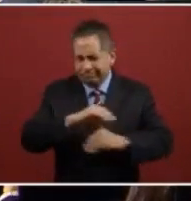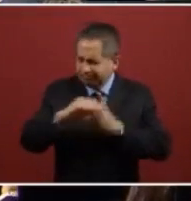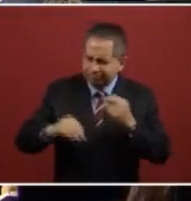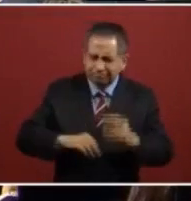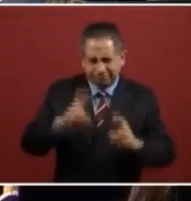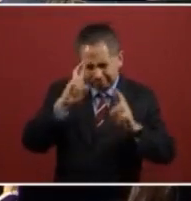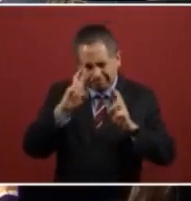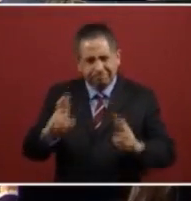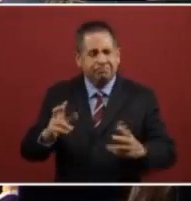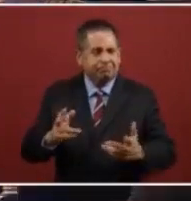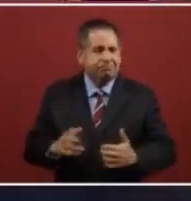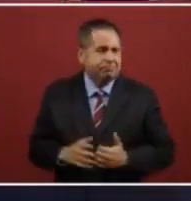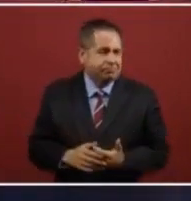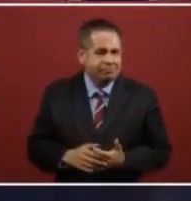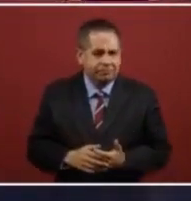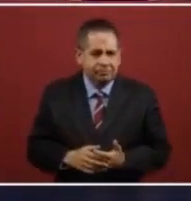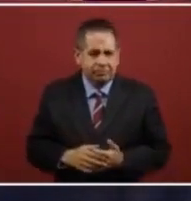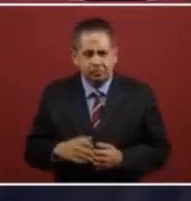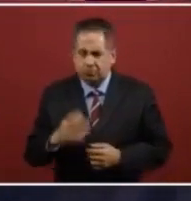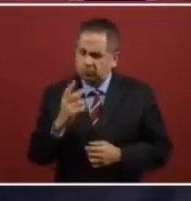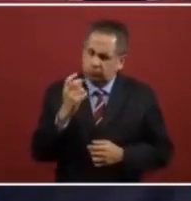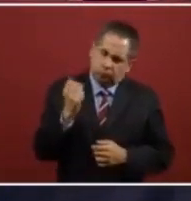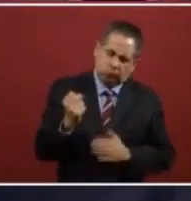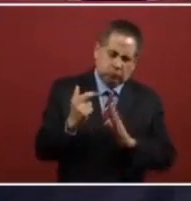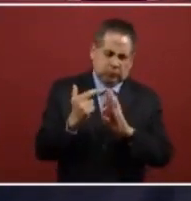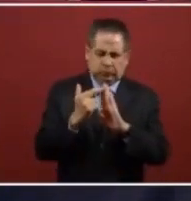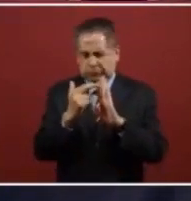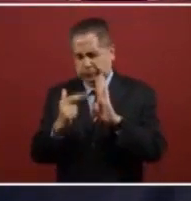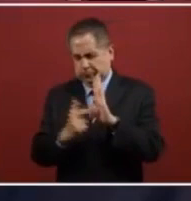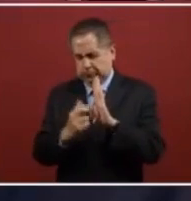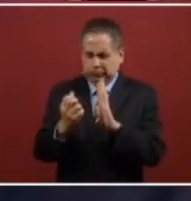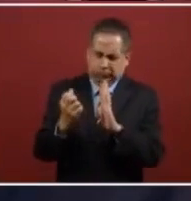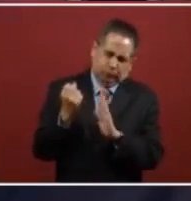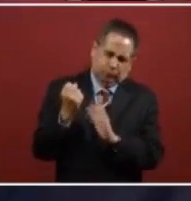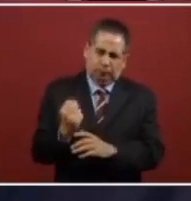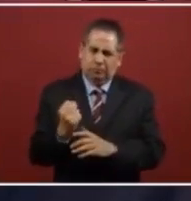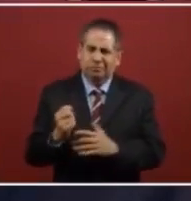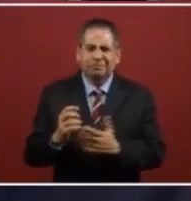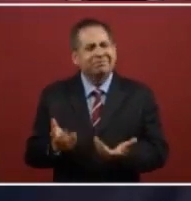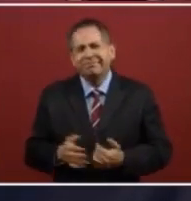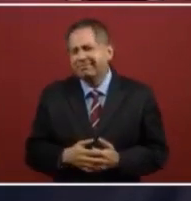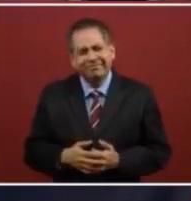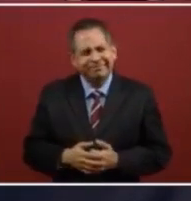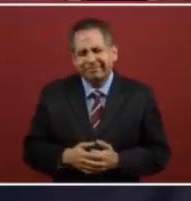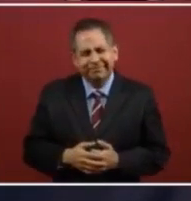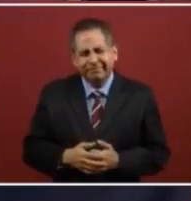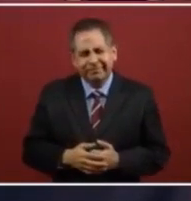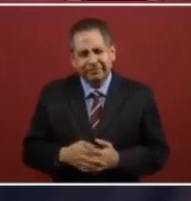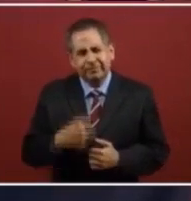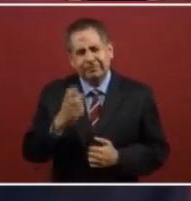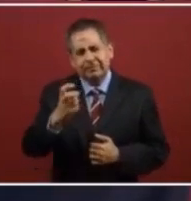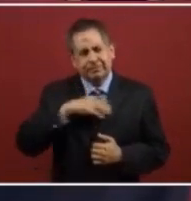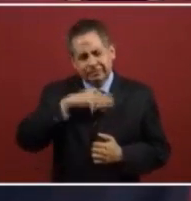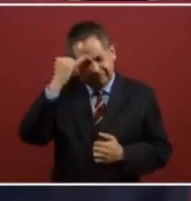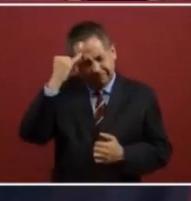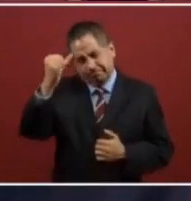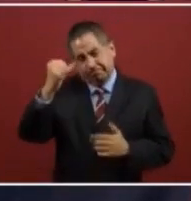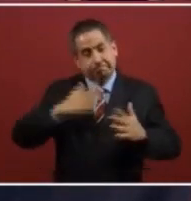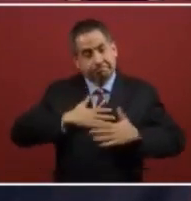just No ser tan rígidos. don't be so rigid. Ese es mi punto de vista. Well, that's my point of